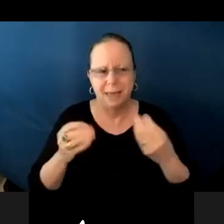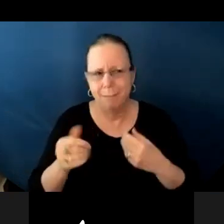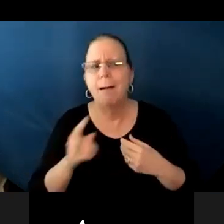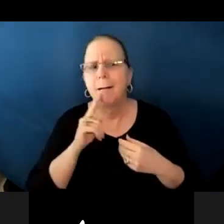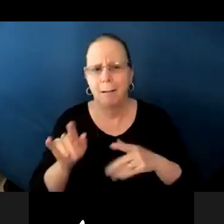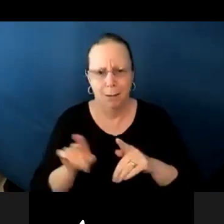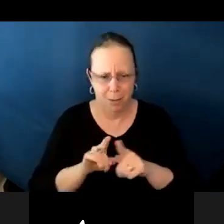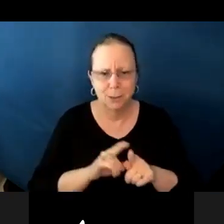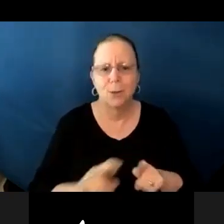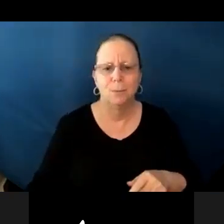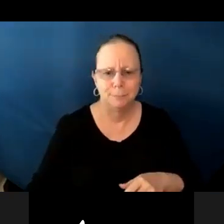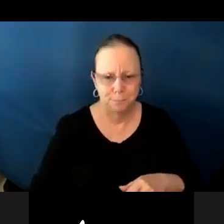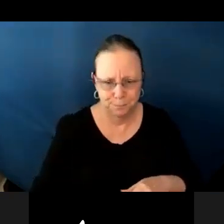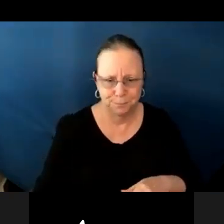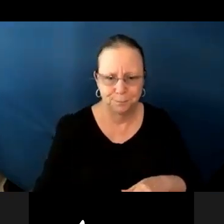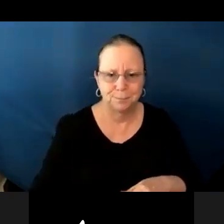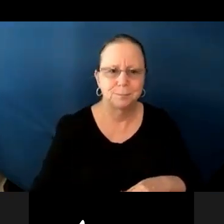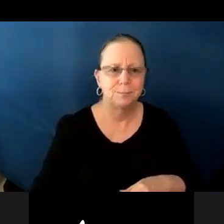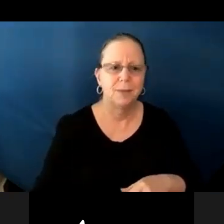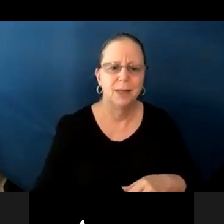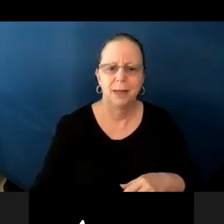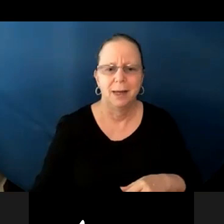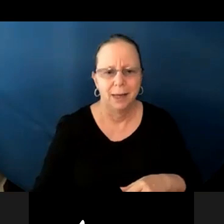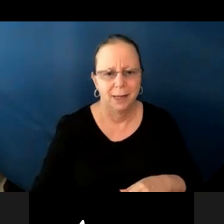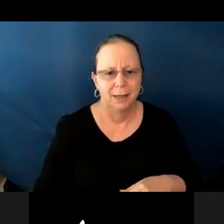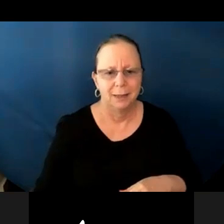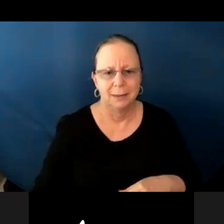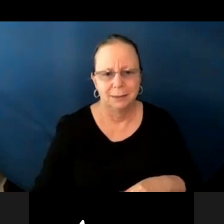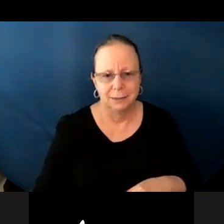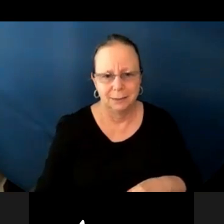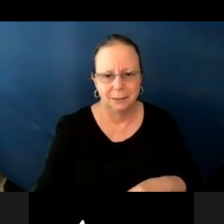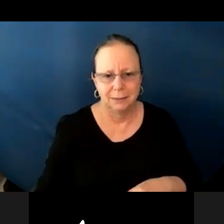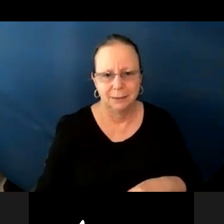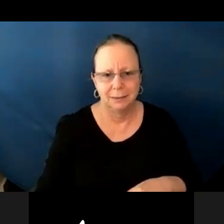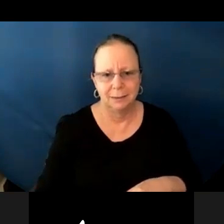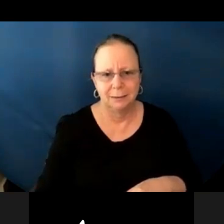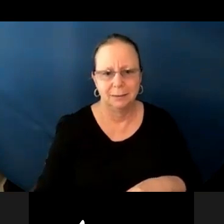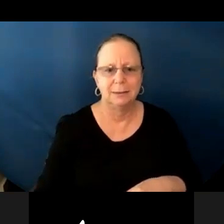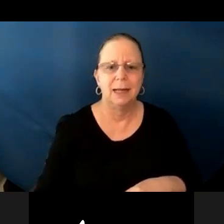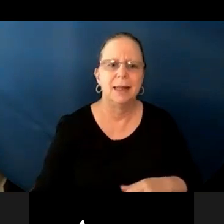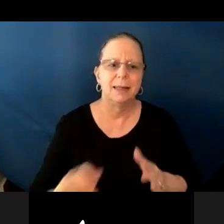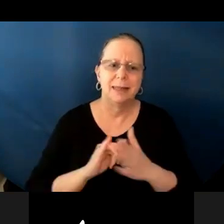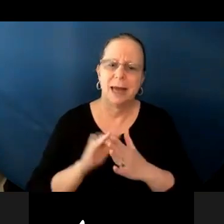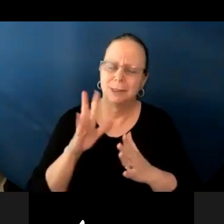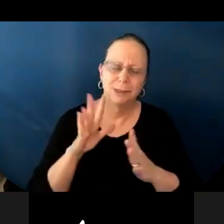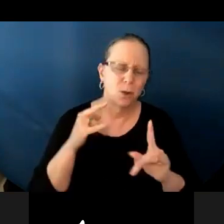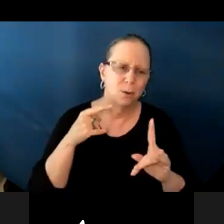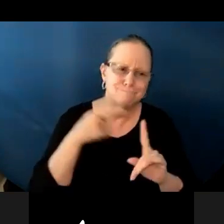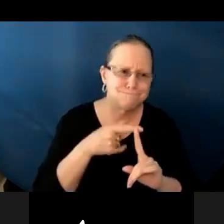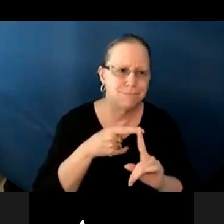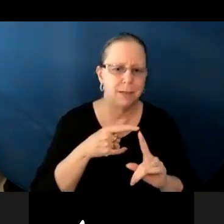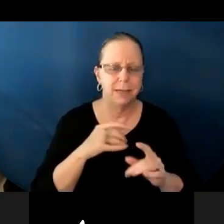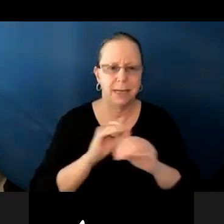was so inspiring and on point, and clearly from someone who has experienced